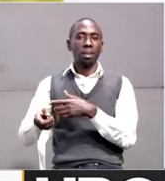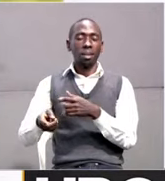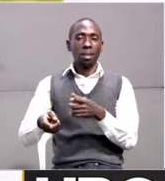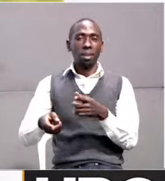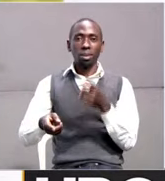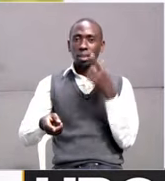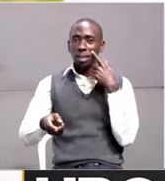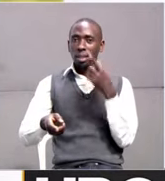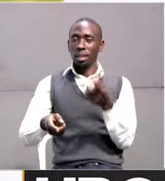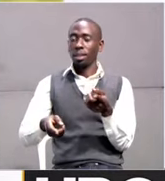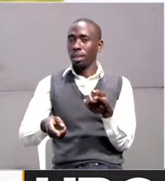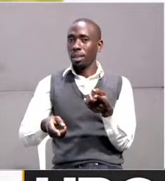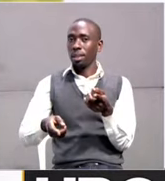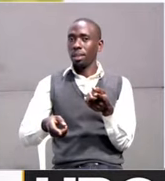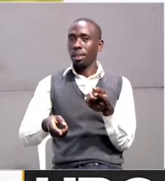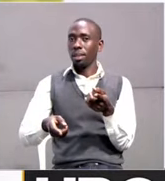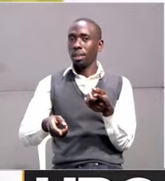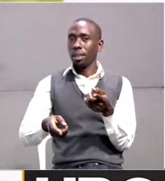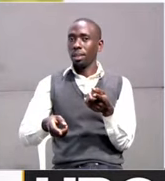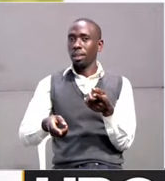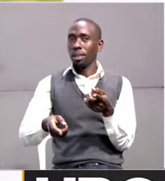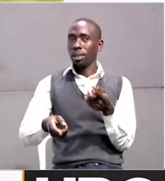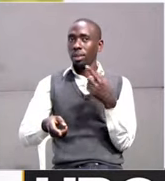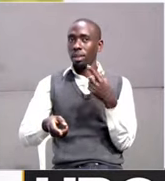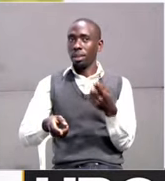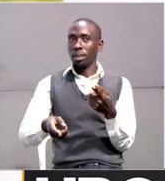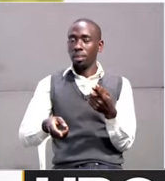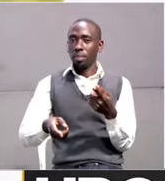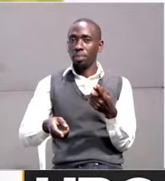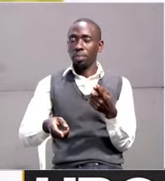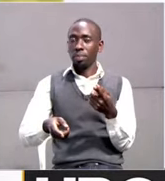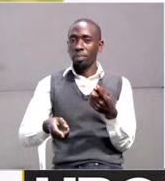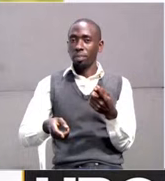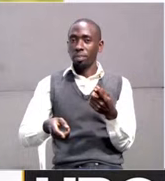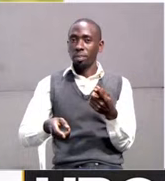You see how Nyakana is